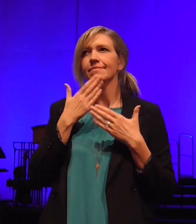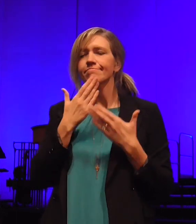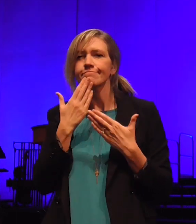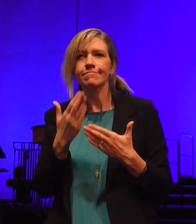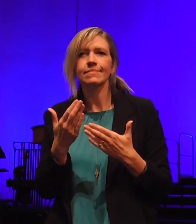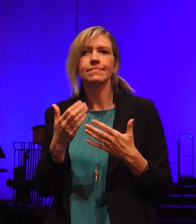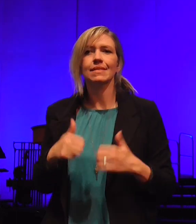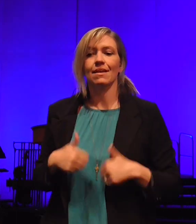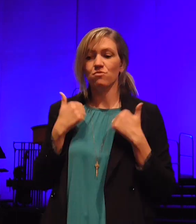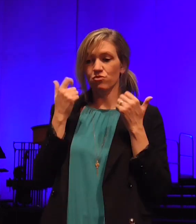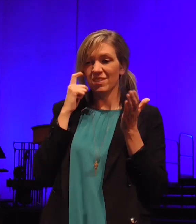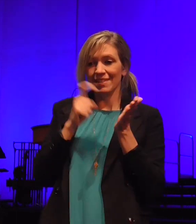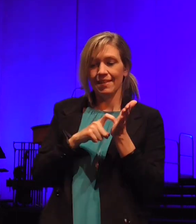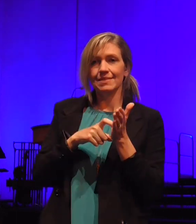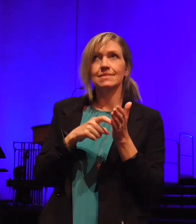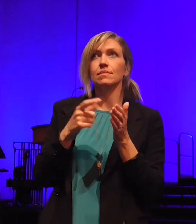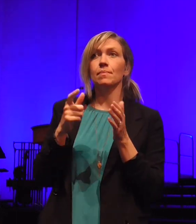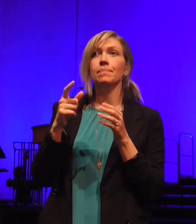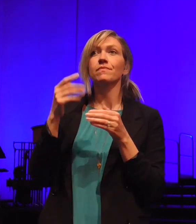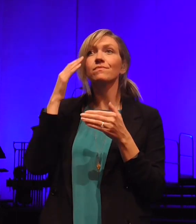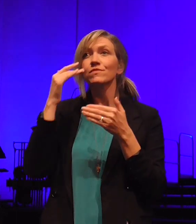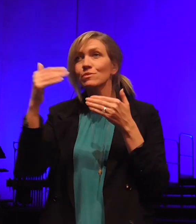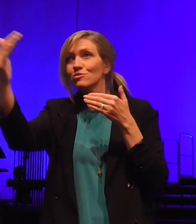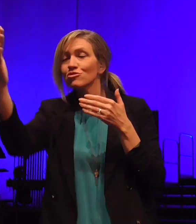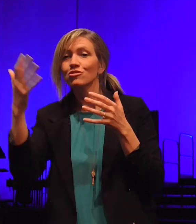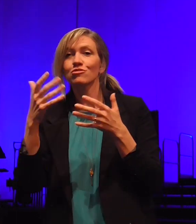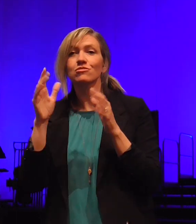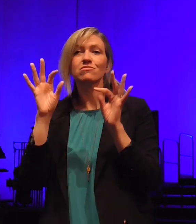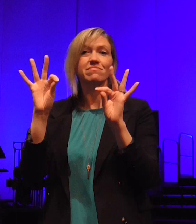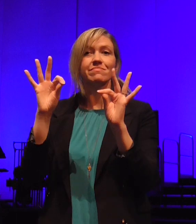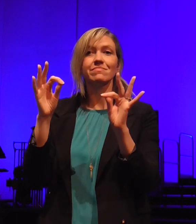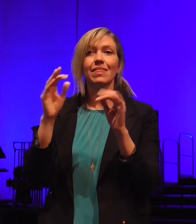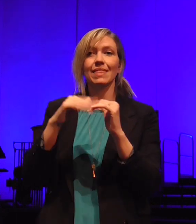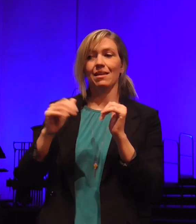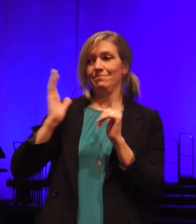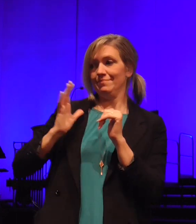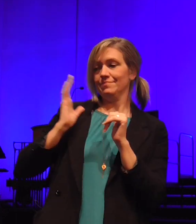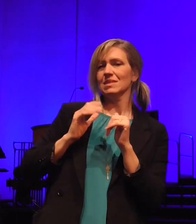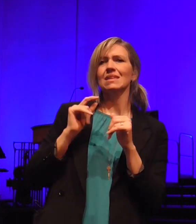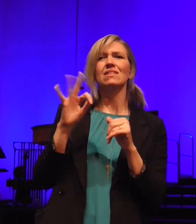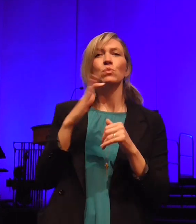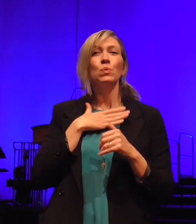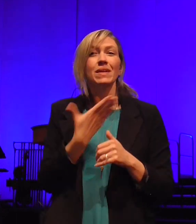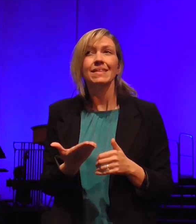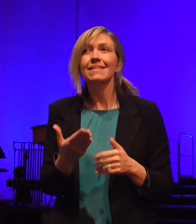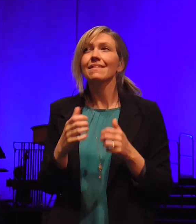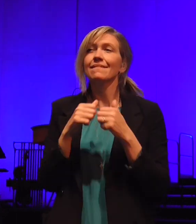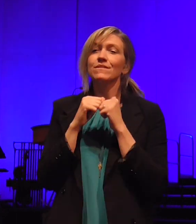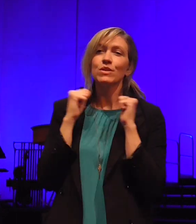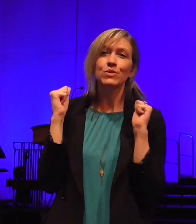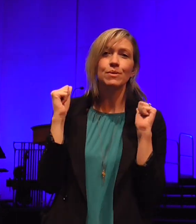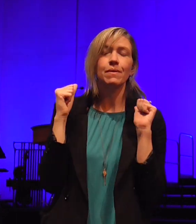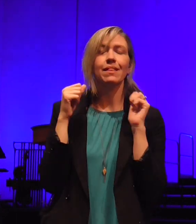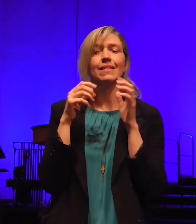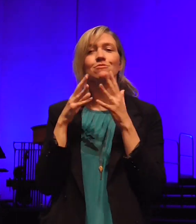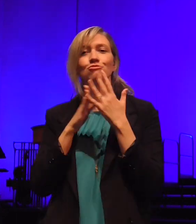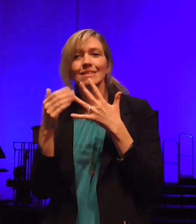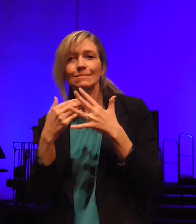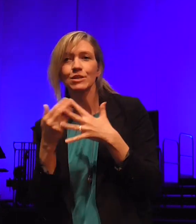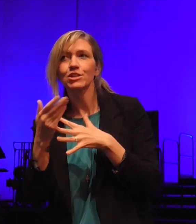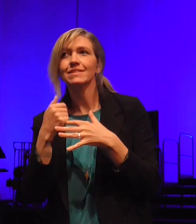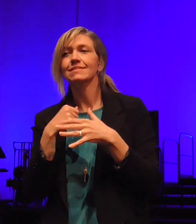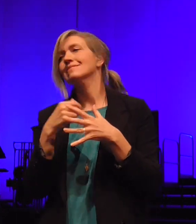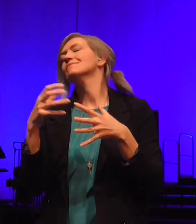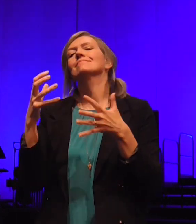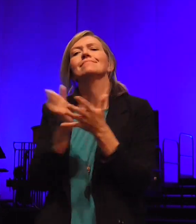that what is to be is greater than what was. If we're willing to be vulnerable and transparent, if we're willing to be and embrace a new level